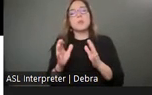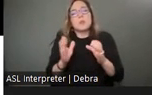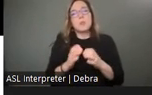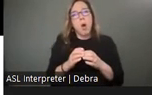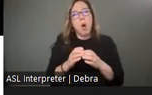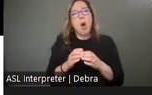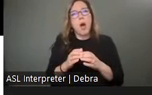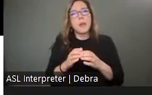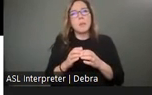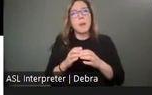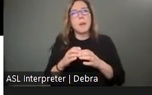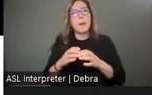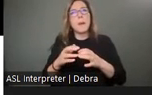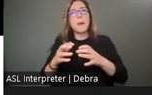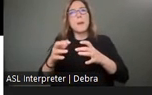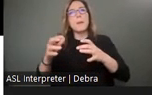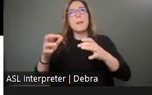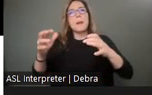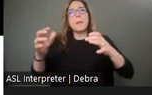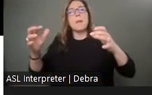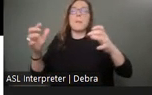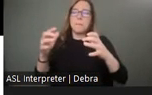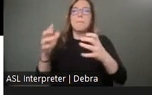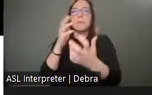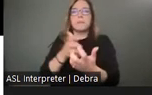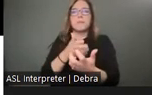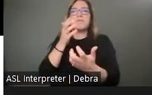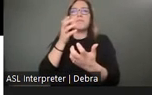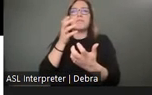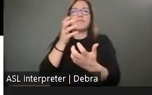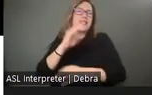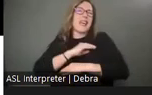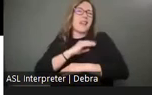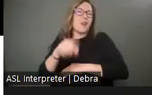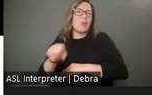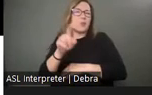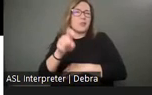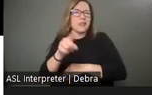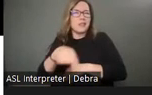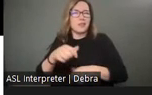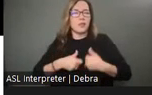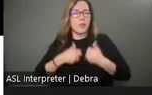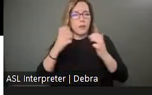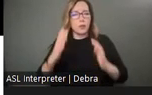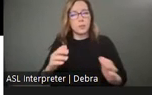program so that you're able to meet the needs of your survivors.